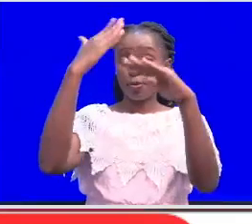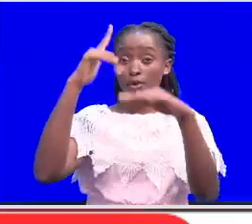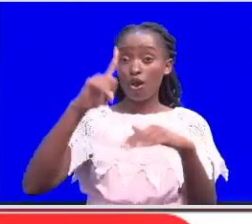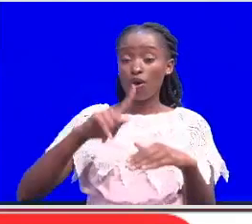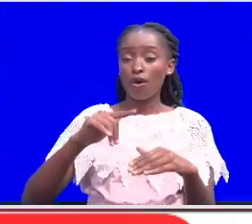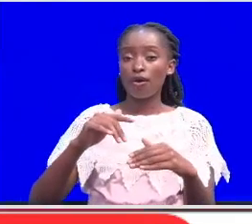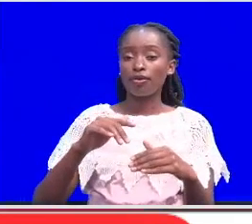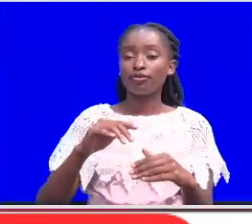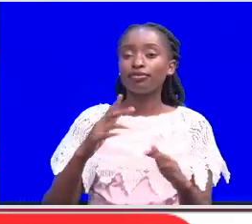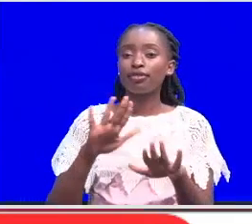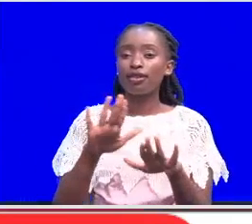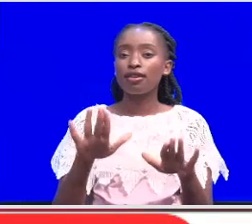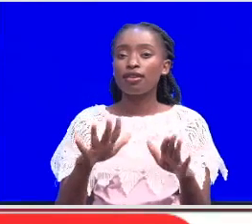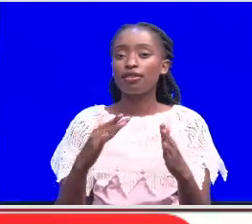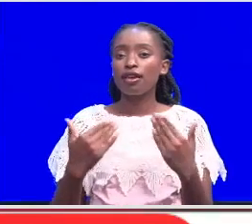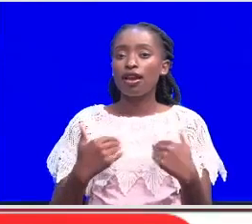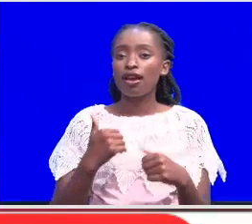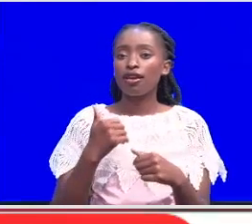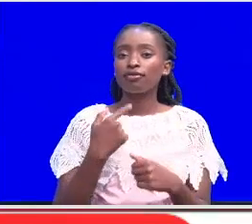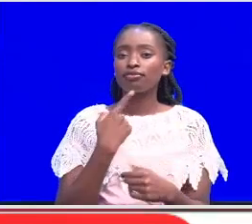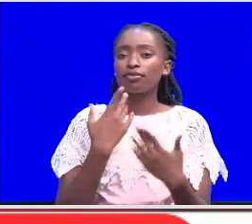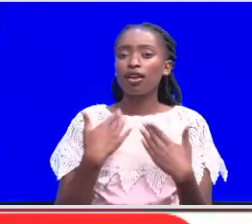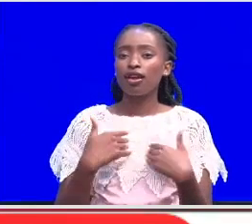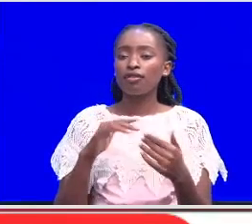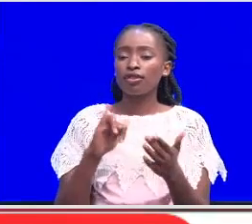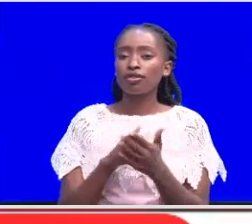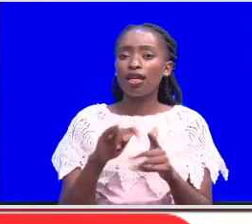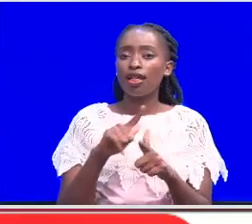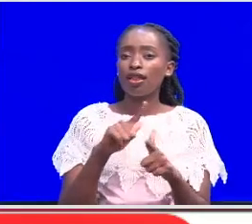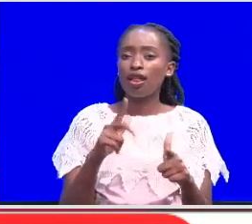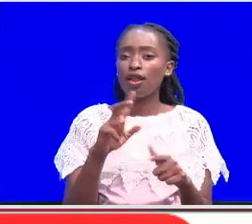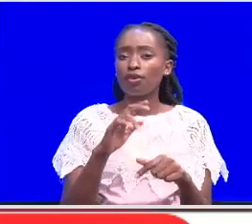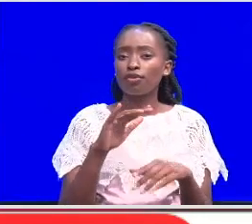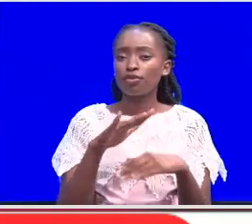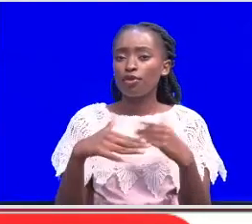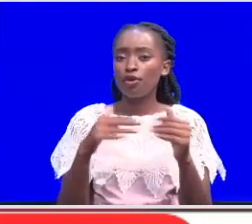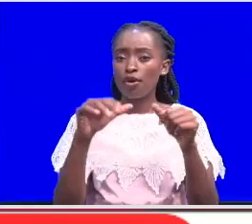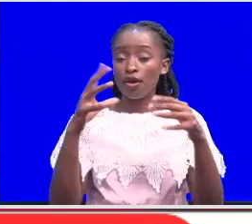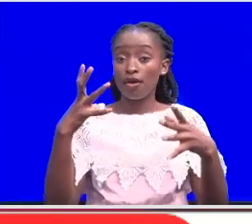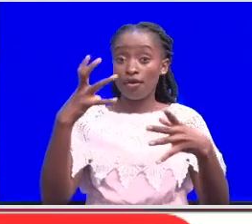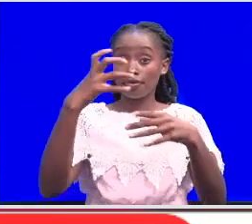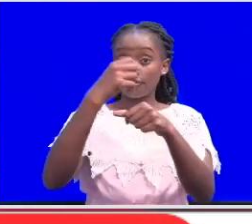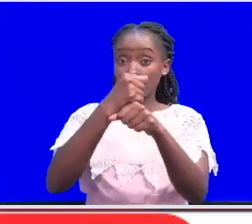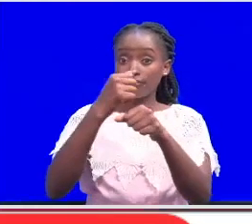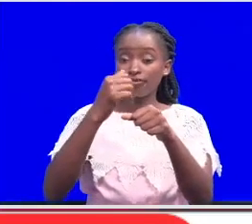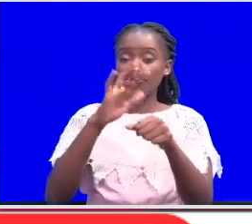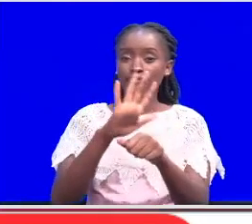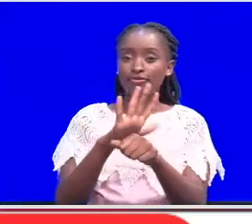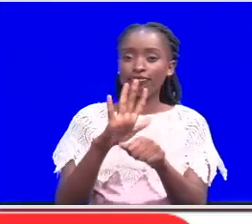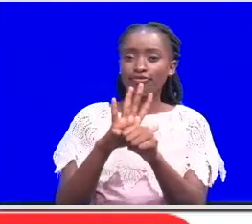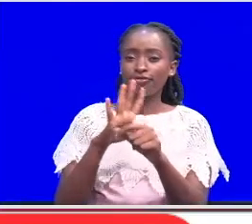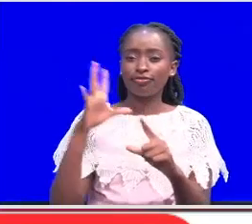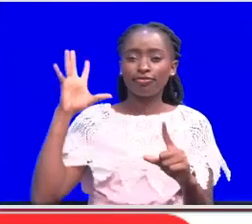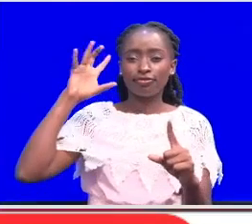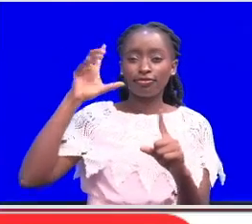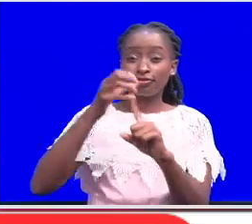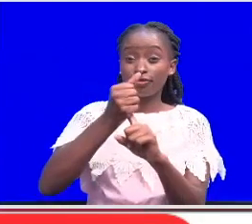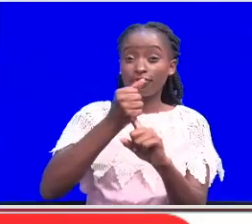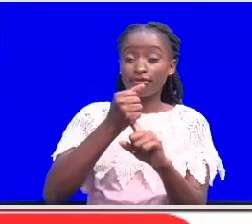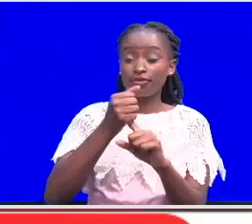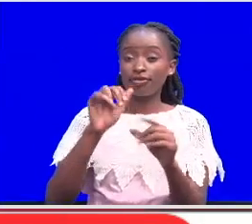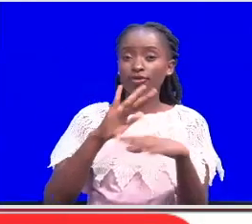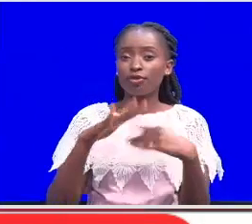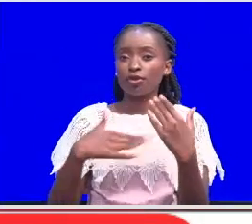has today unveiled its alumni association, a testament to the remarkable achievements of its graduates. The university